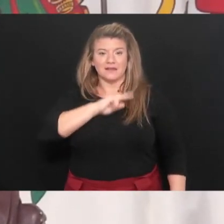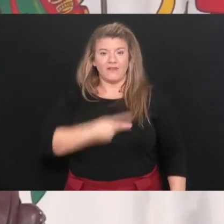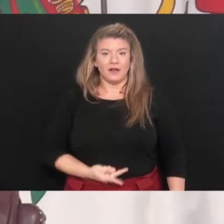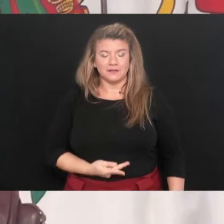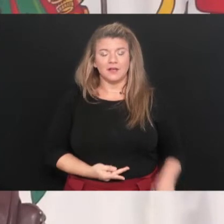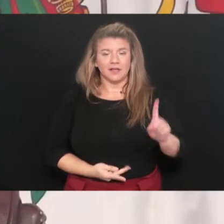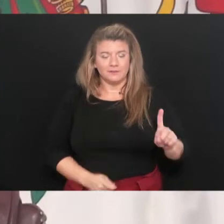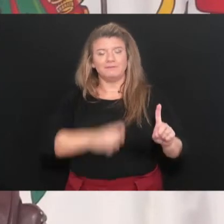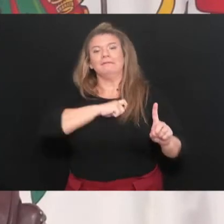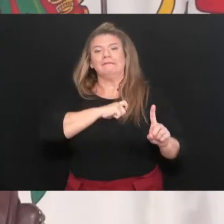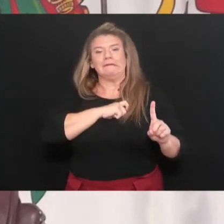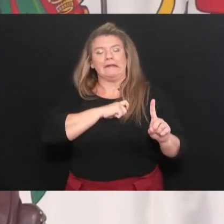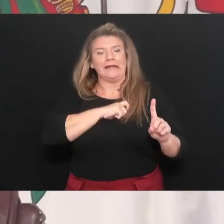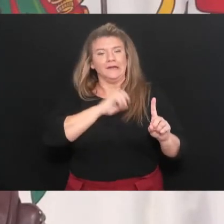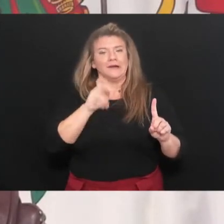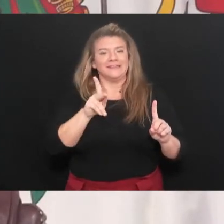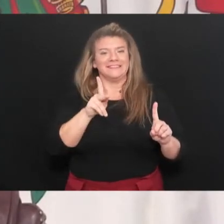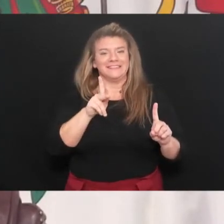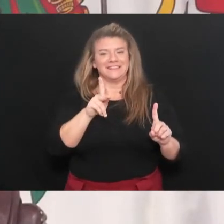Okay.